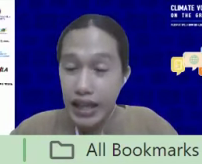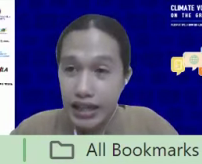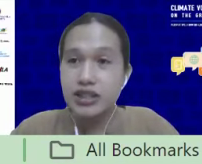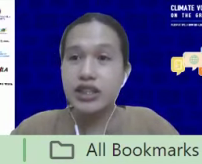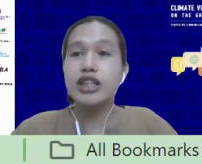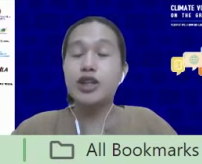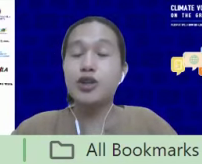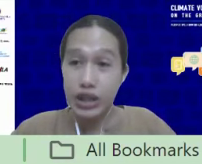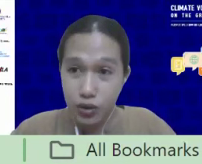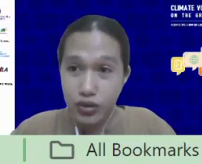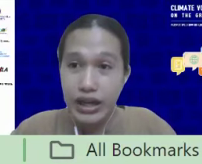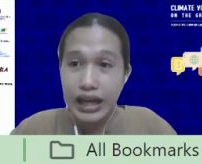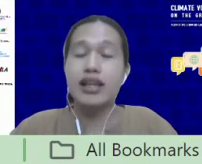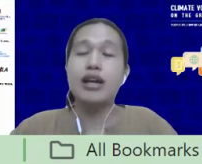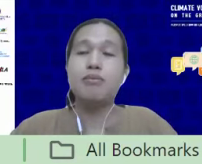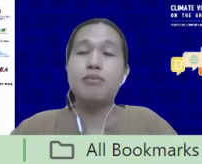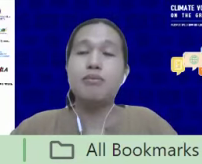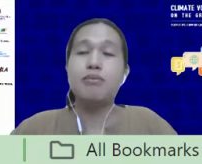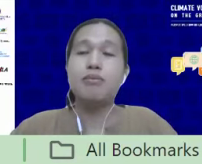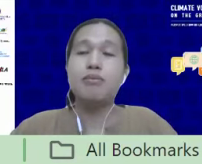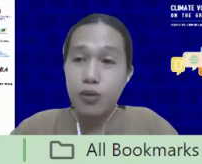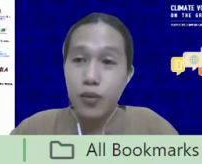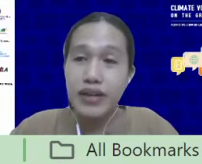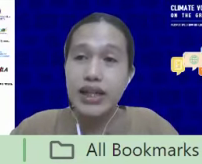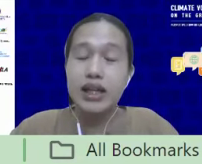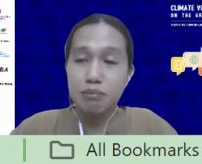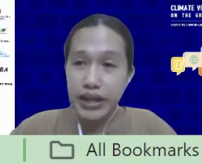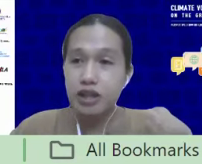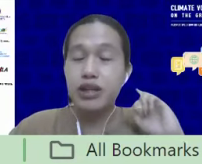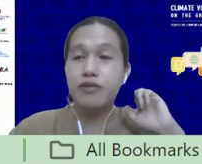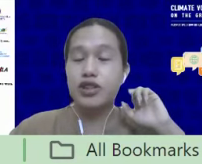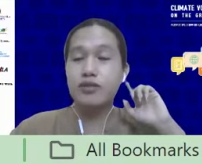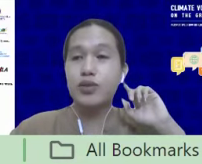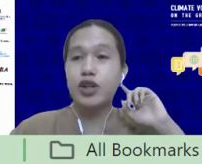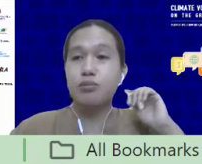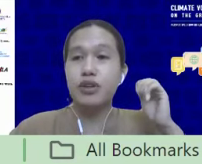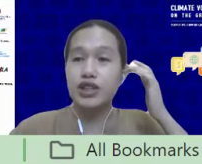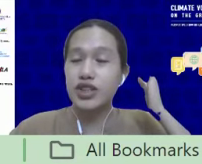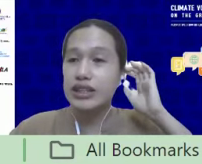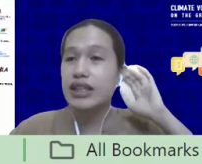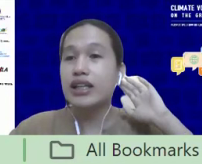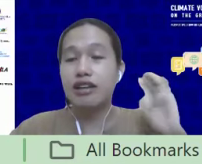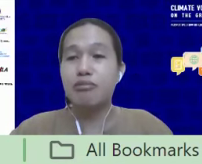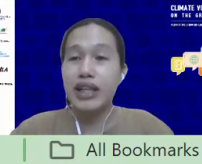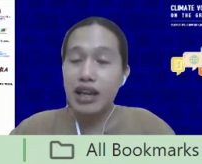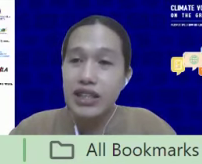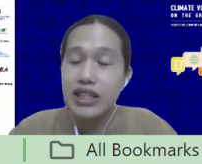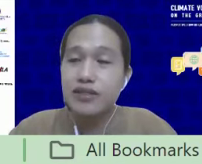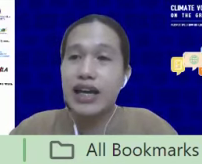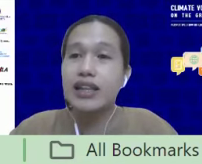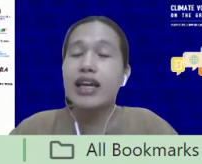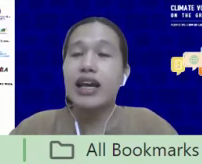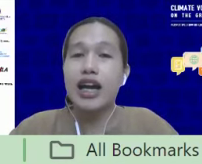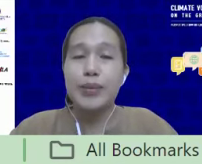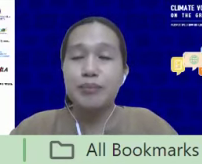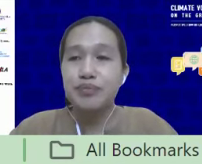denying climate change, and we know that because that has been a well-funded campaign by the fossil fuel corporations. There have been evidence of